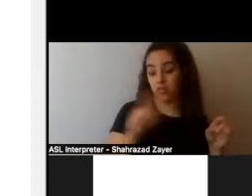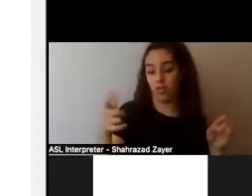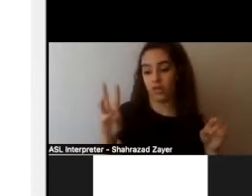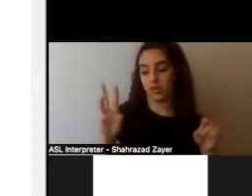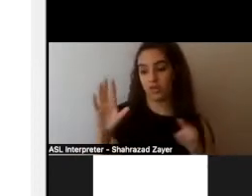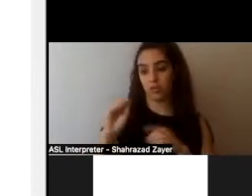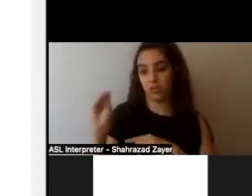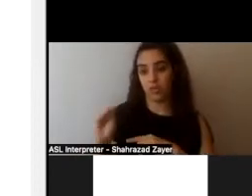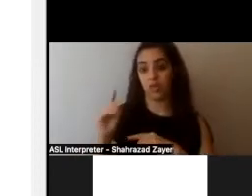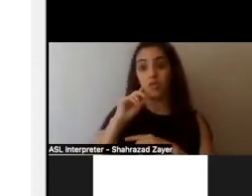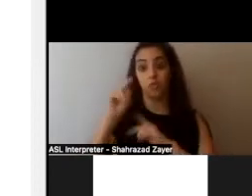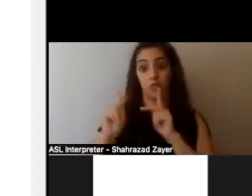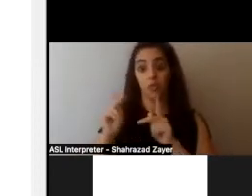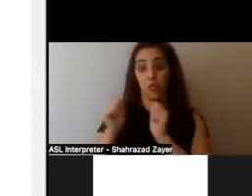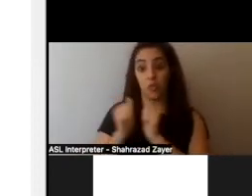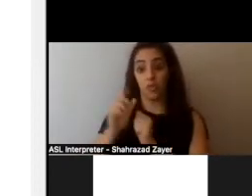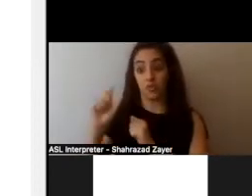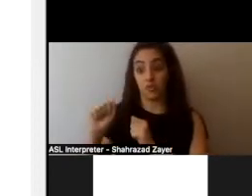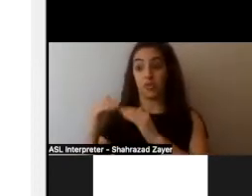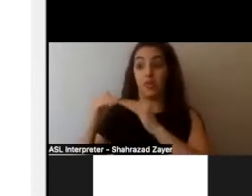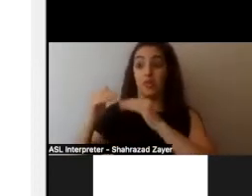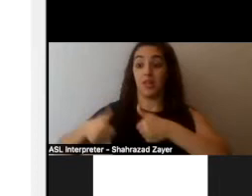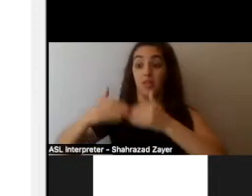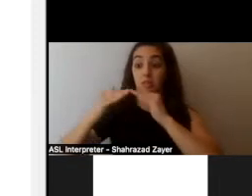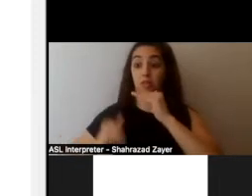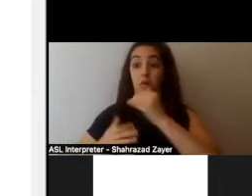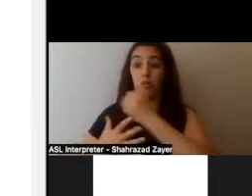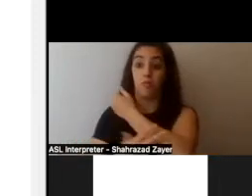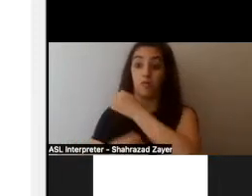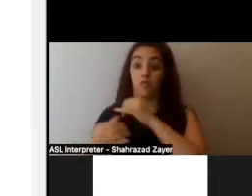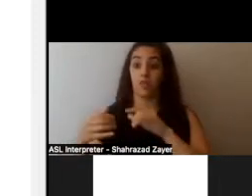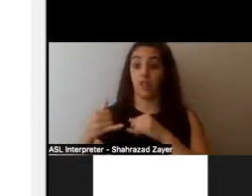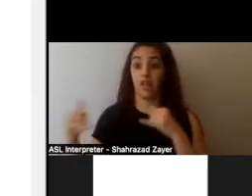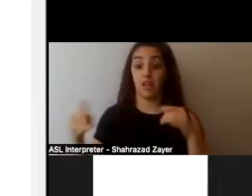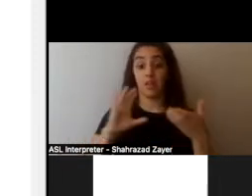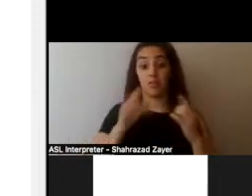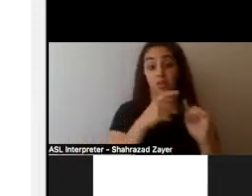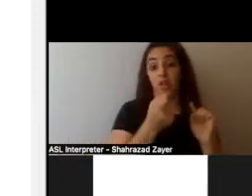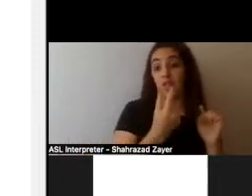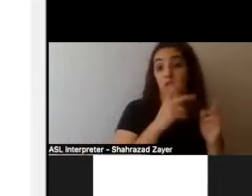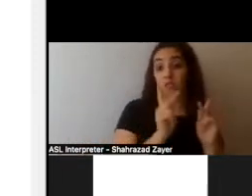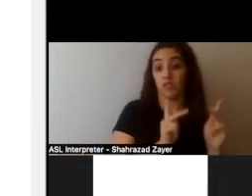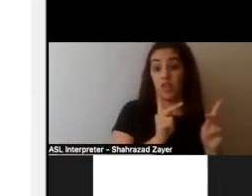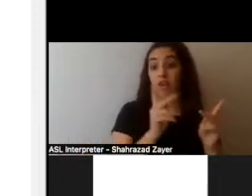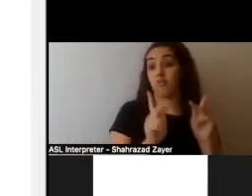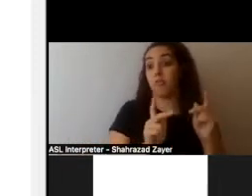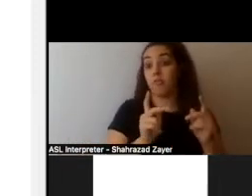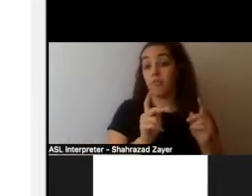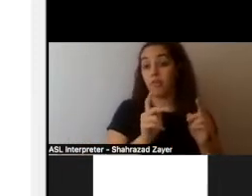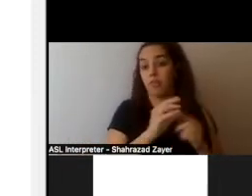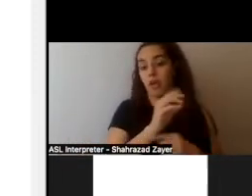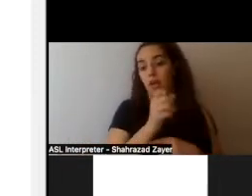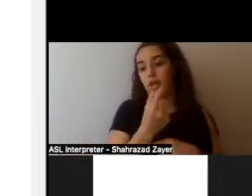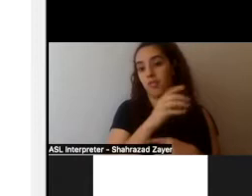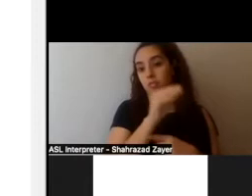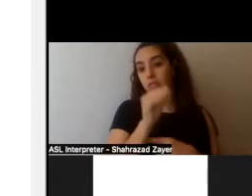disability live below the poverty line compared with 11% of individuals without a disability. I doubt most of us think